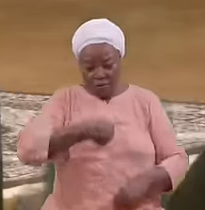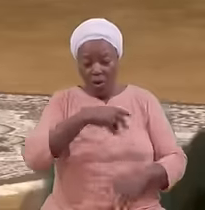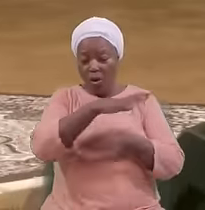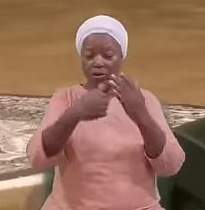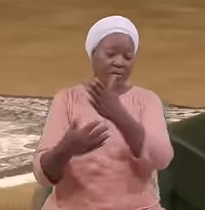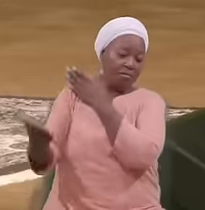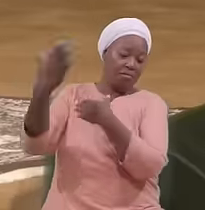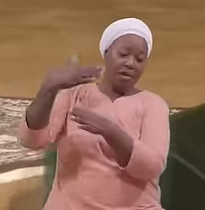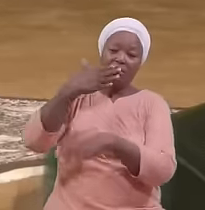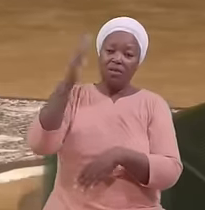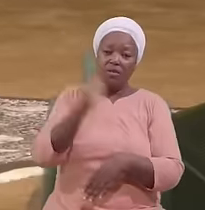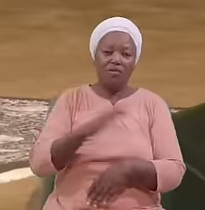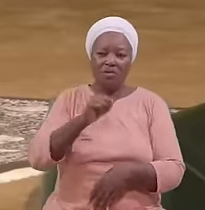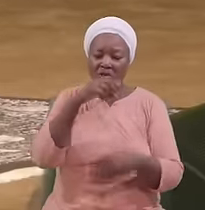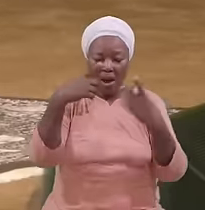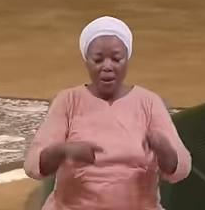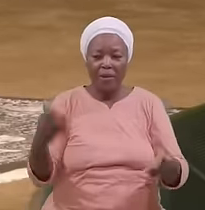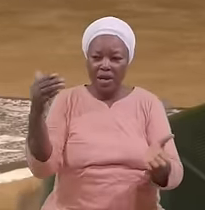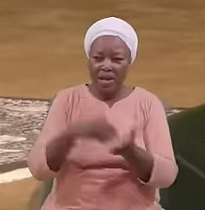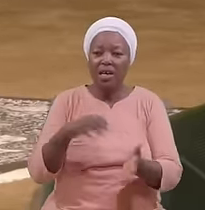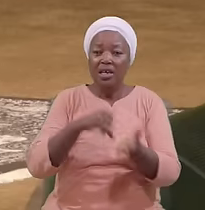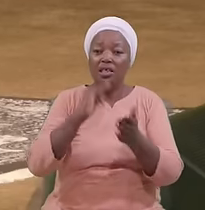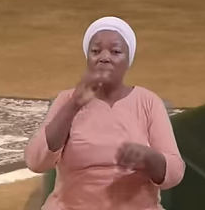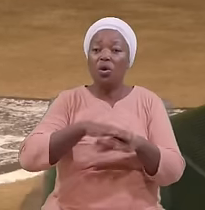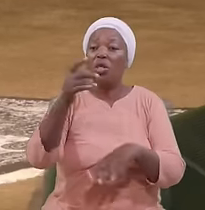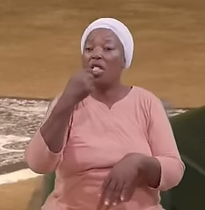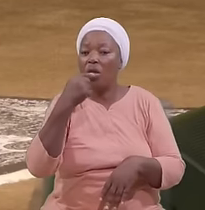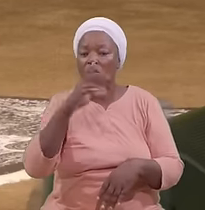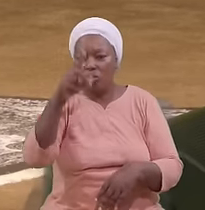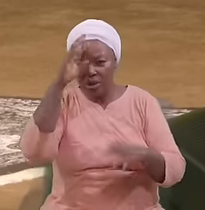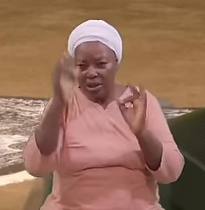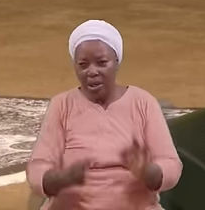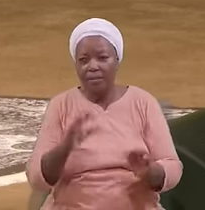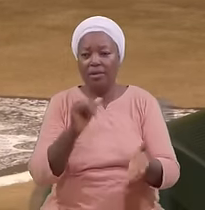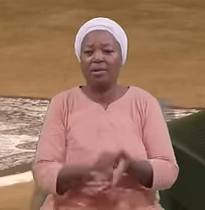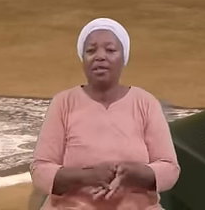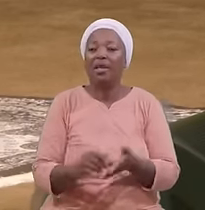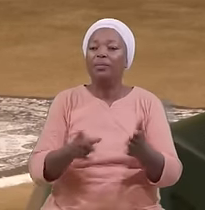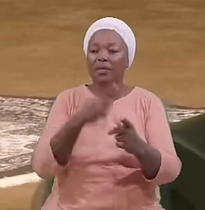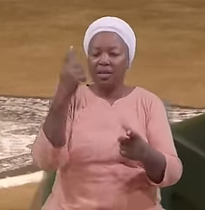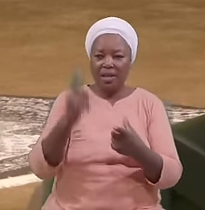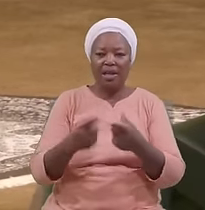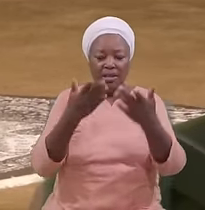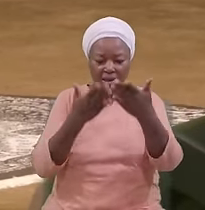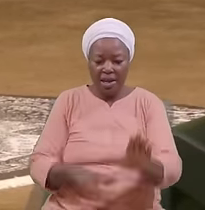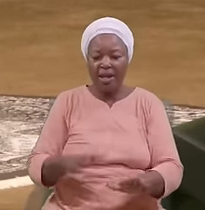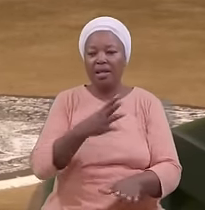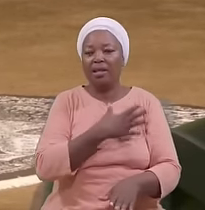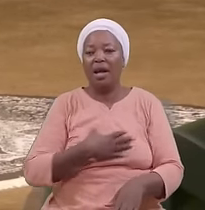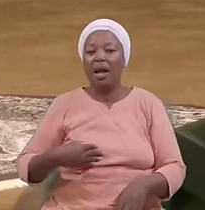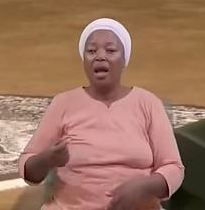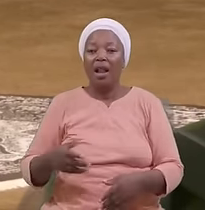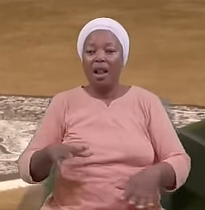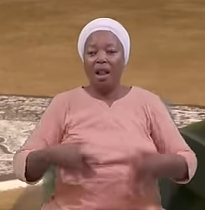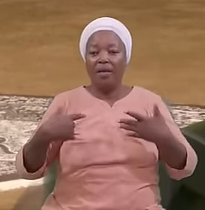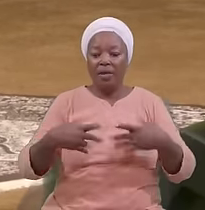evil will not happen again, it's on your tongue. You determine that death and life,